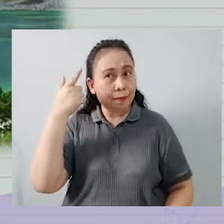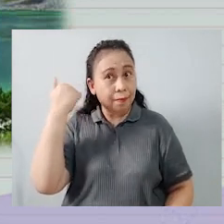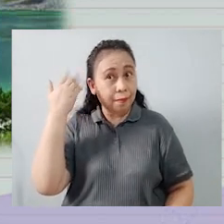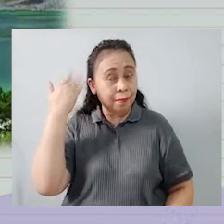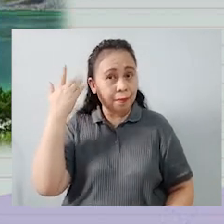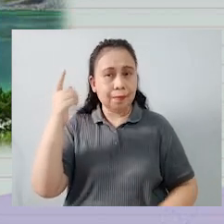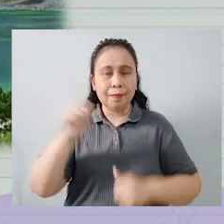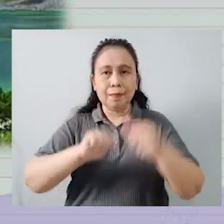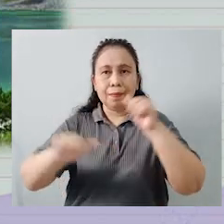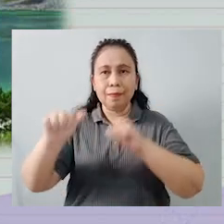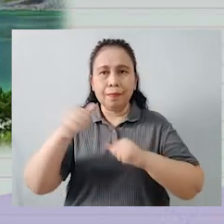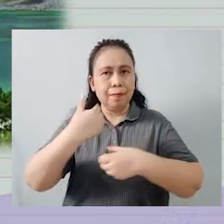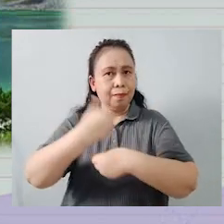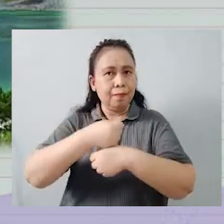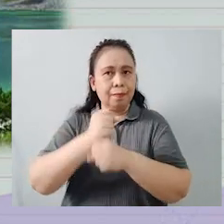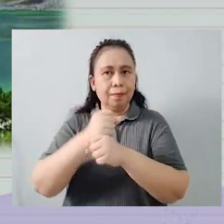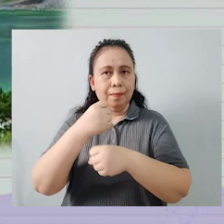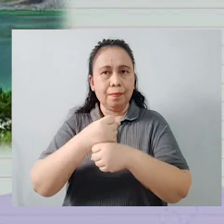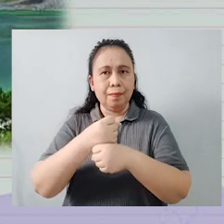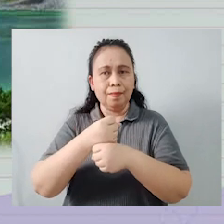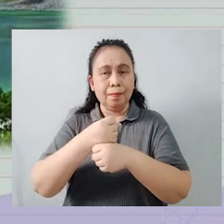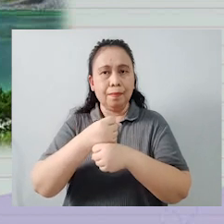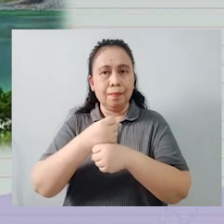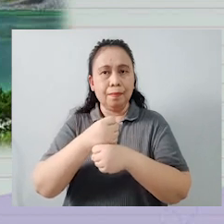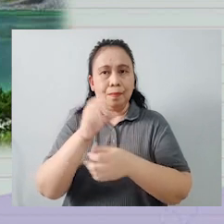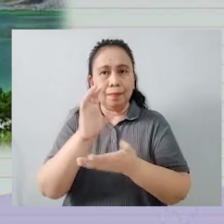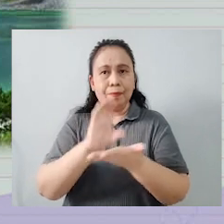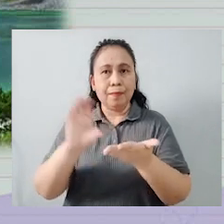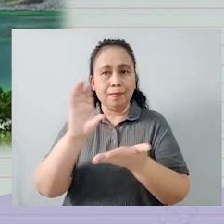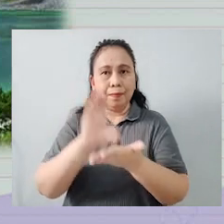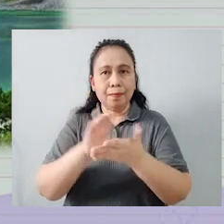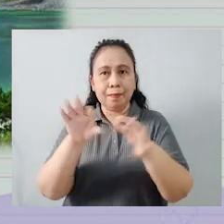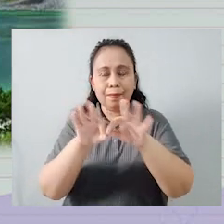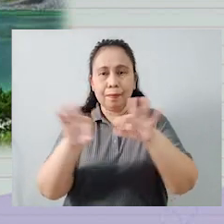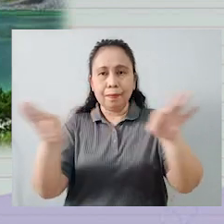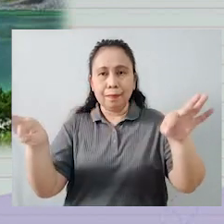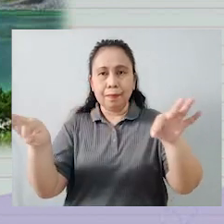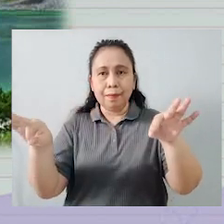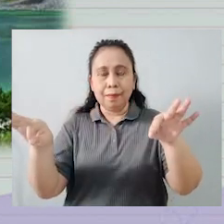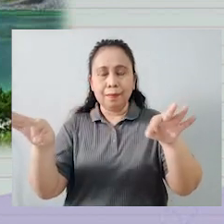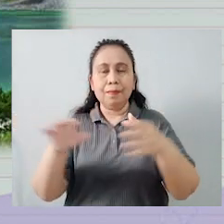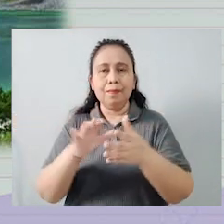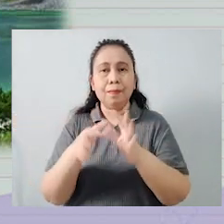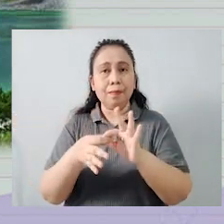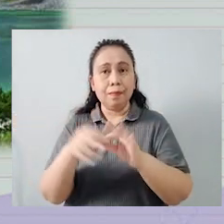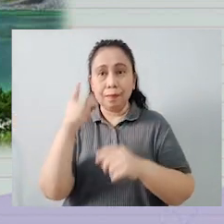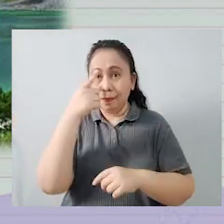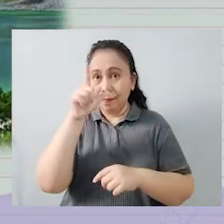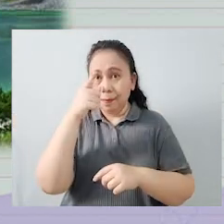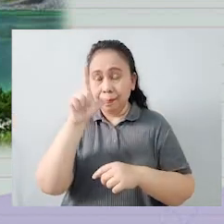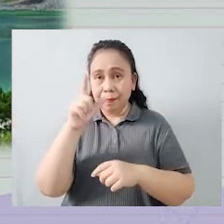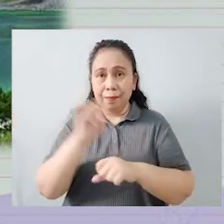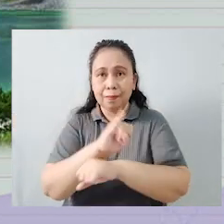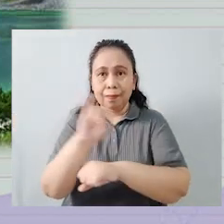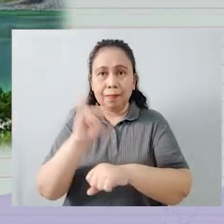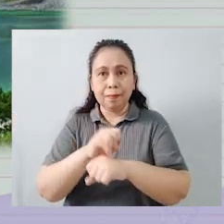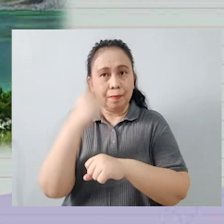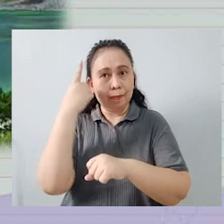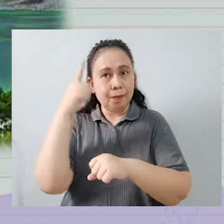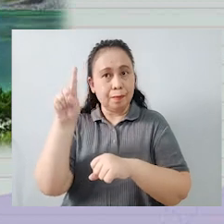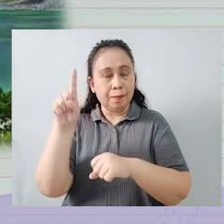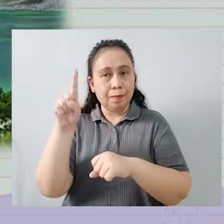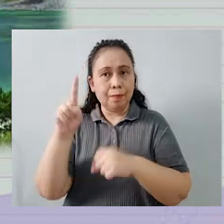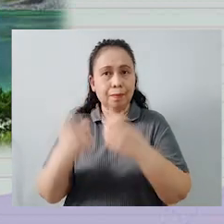past, it had created the central plains of Luzon Island as a perfect and fertile land suited for